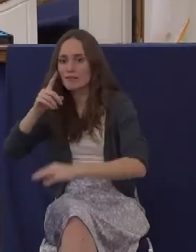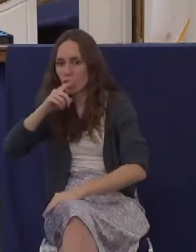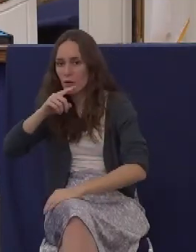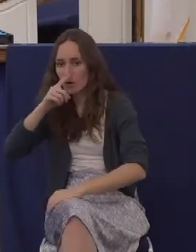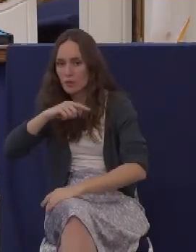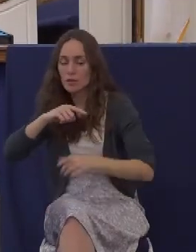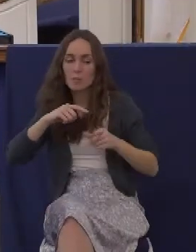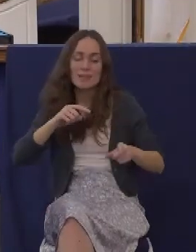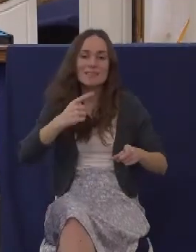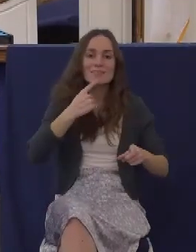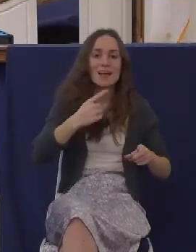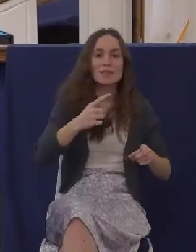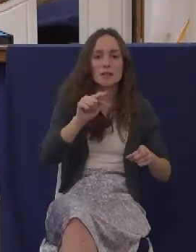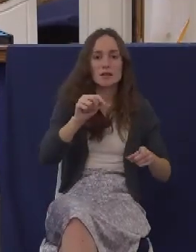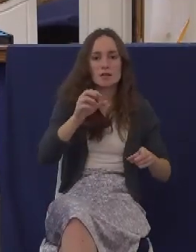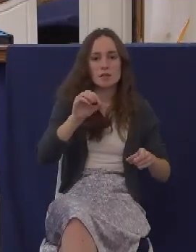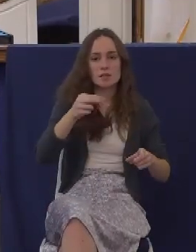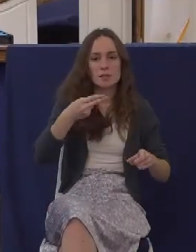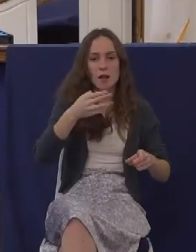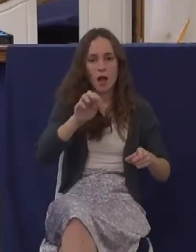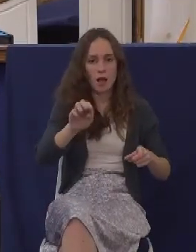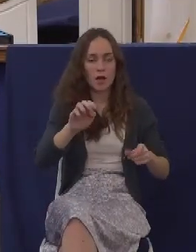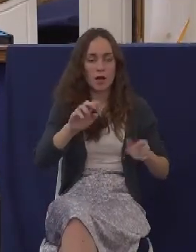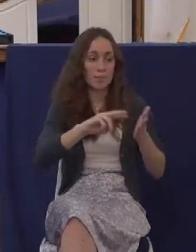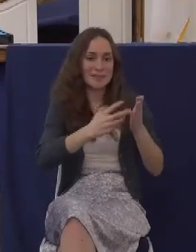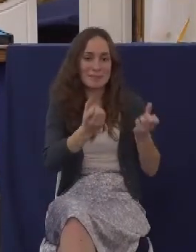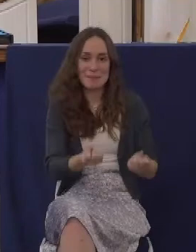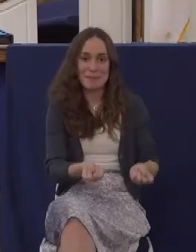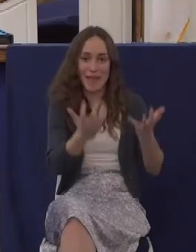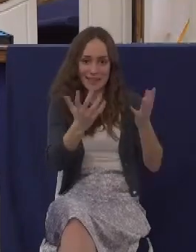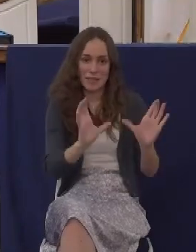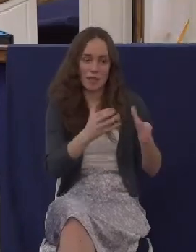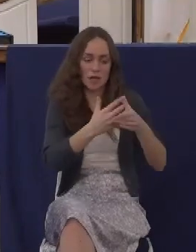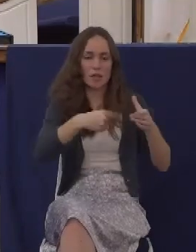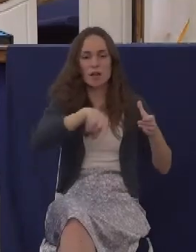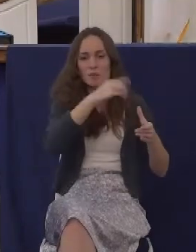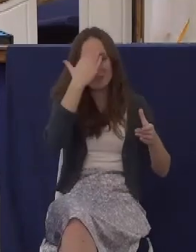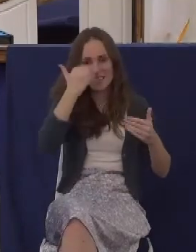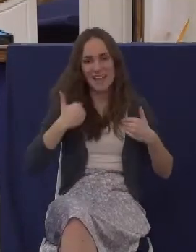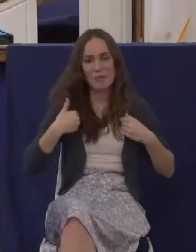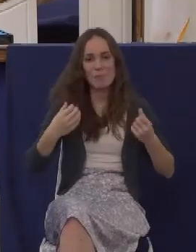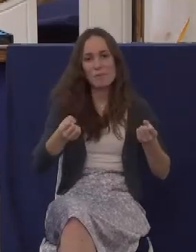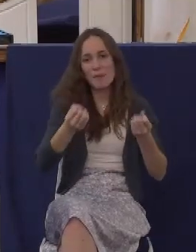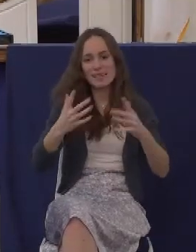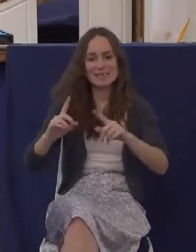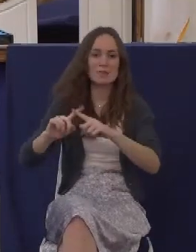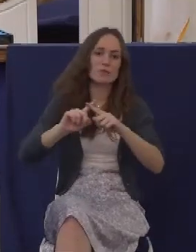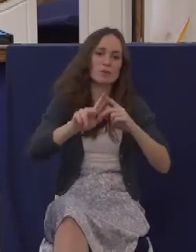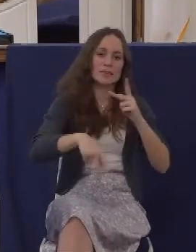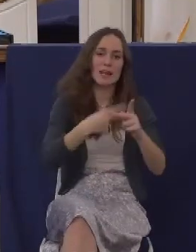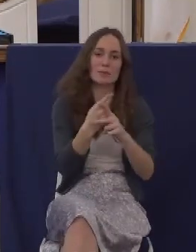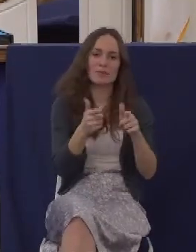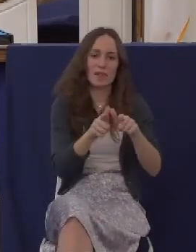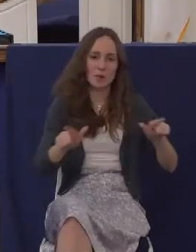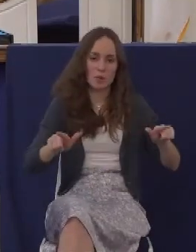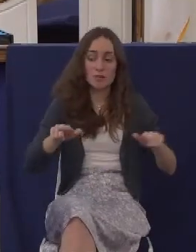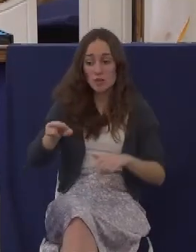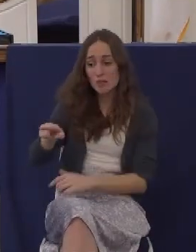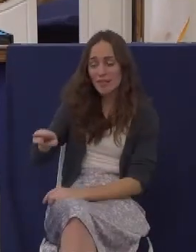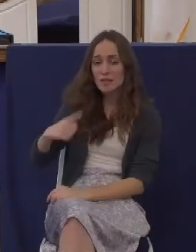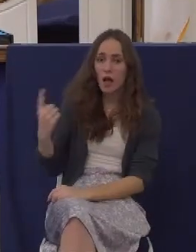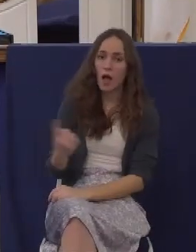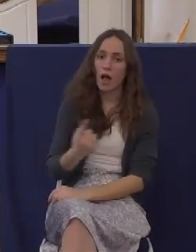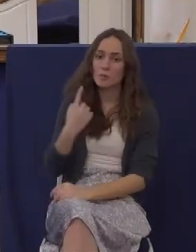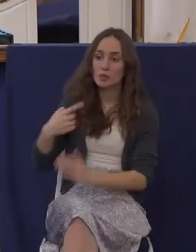many earthly languages. And that's the key to really understanding that whole chapter. He's always debunking the false gift. He